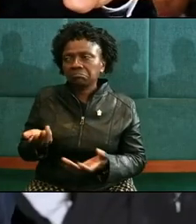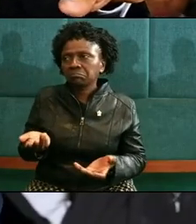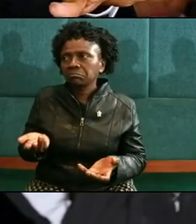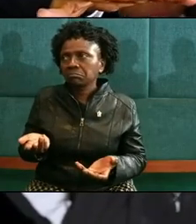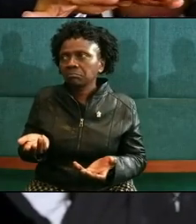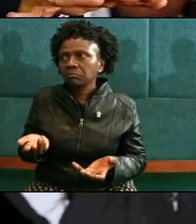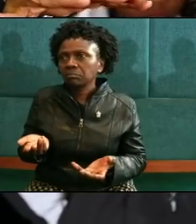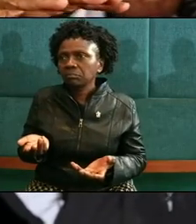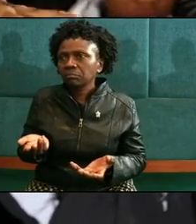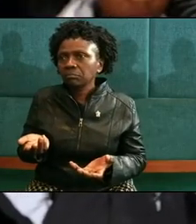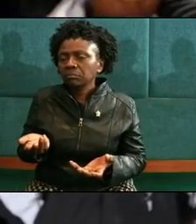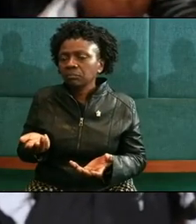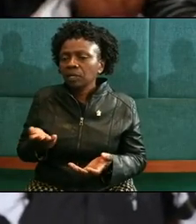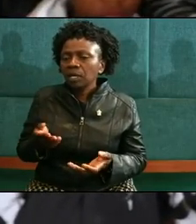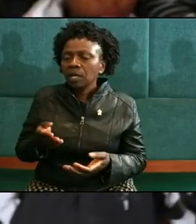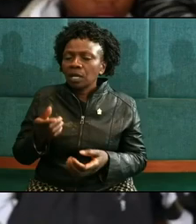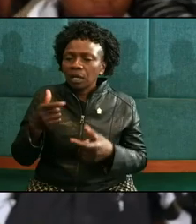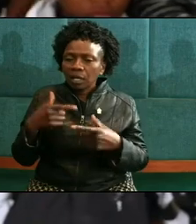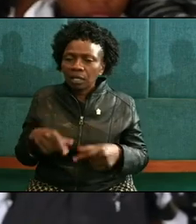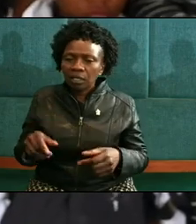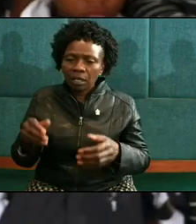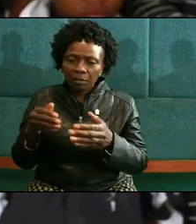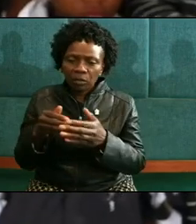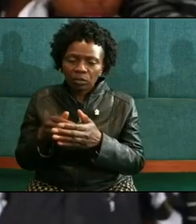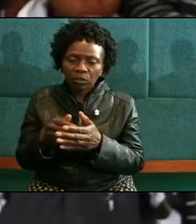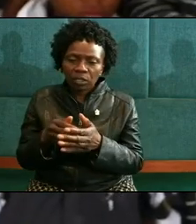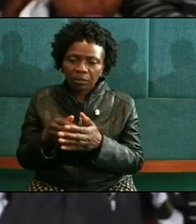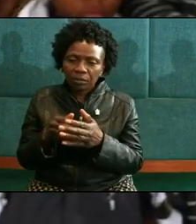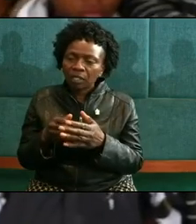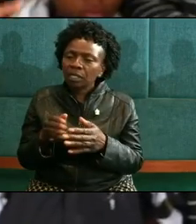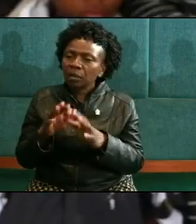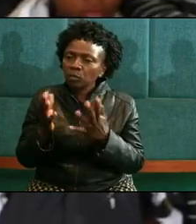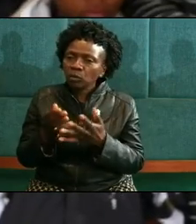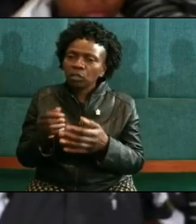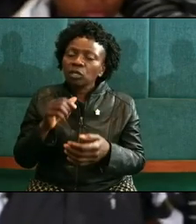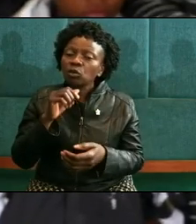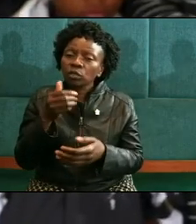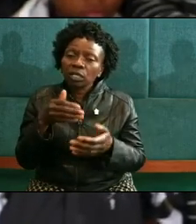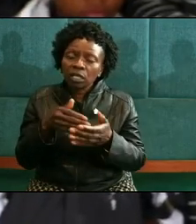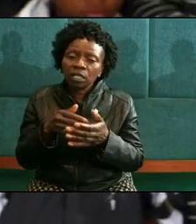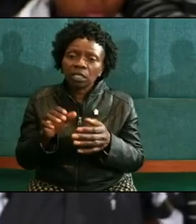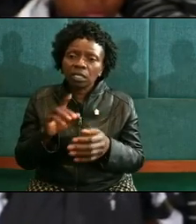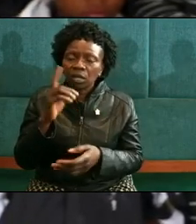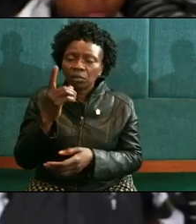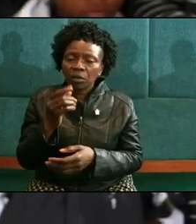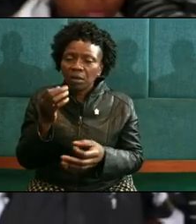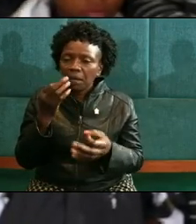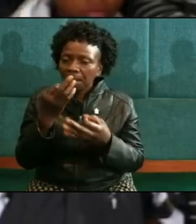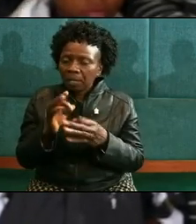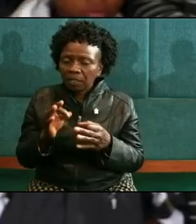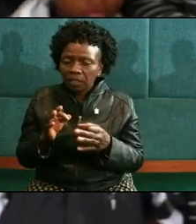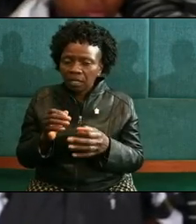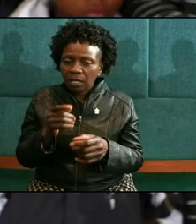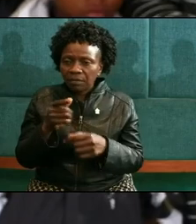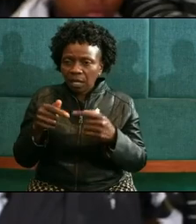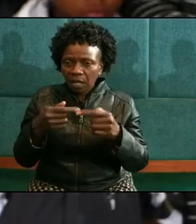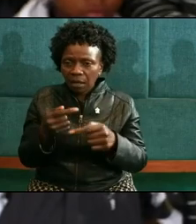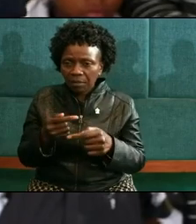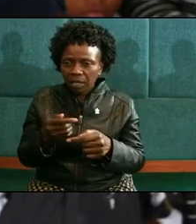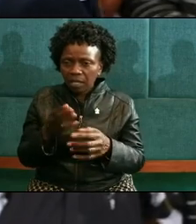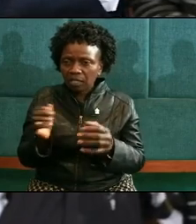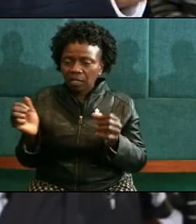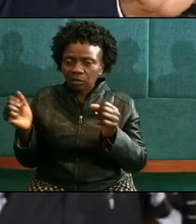the bookstores here in Nairobi, but hold your breath, it's coming. Because there's a strange wind blowing from the